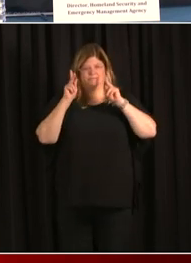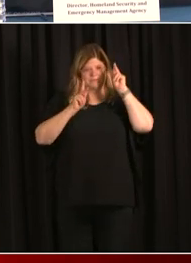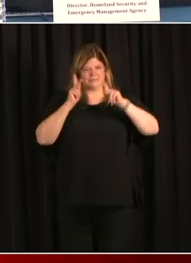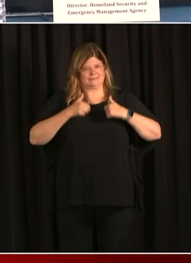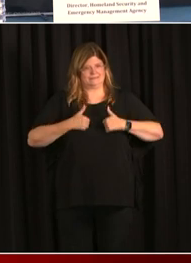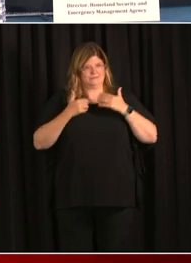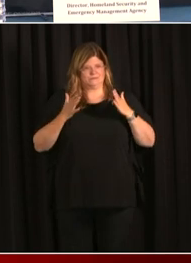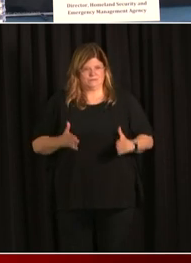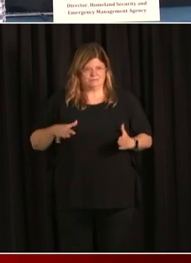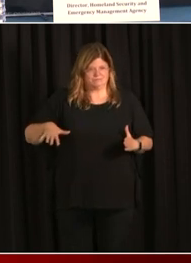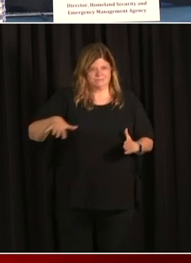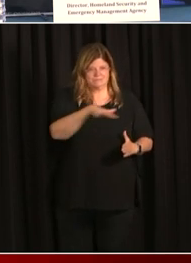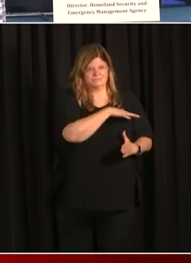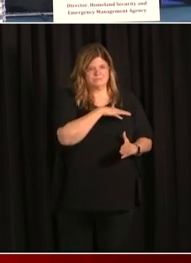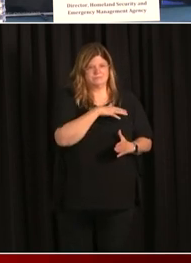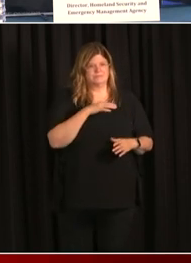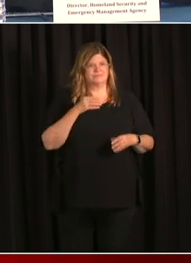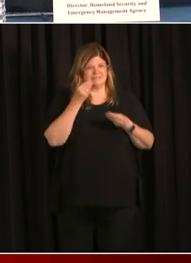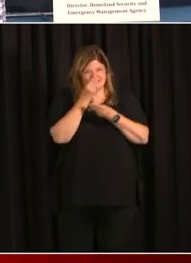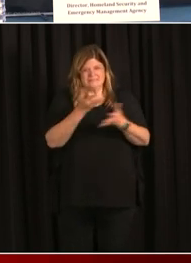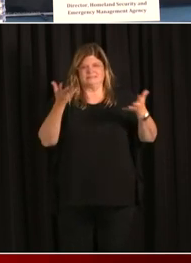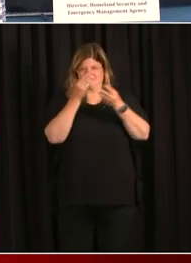to communicate that clearly.